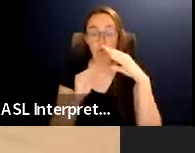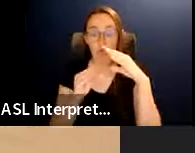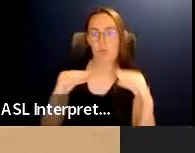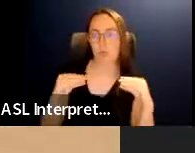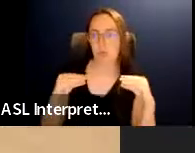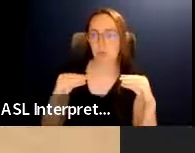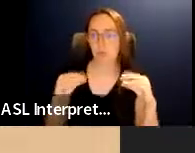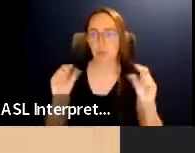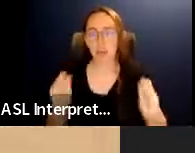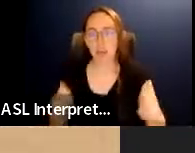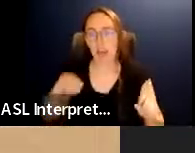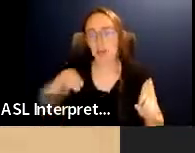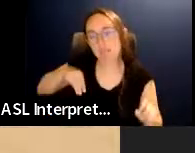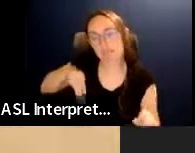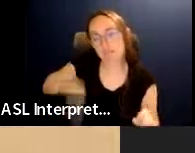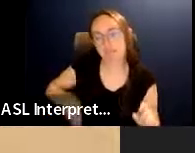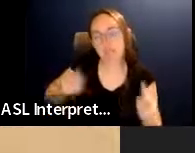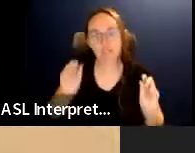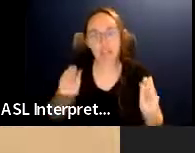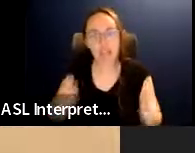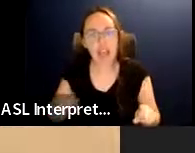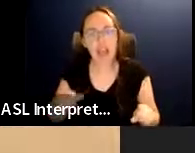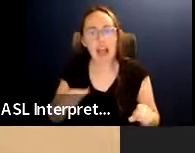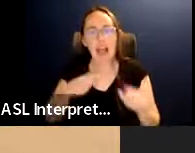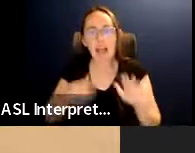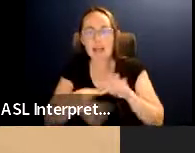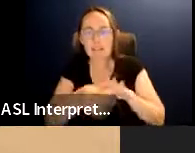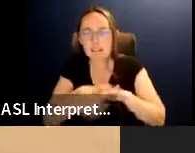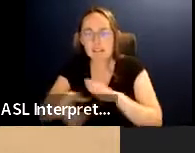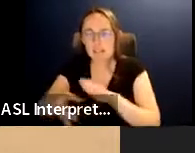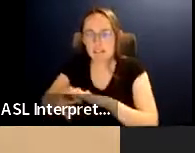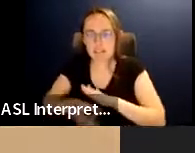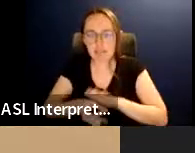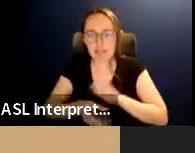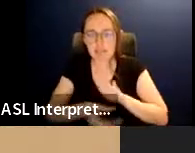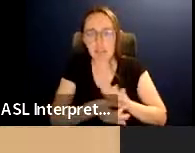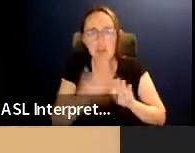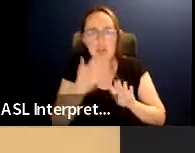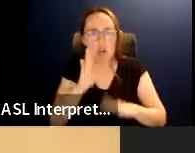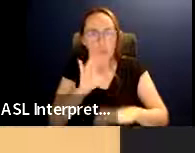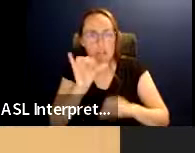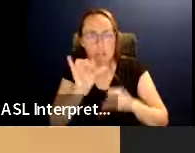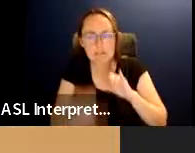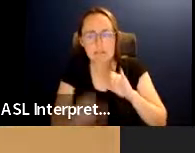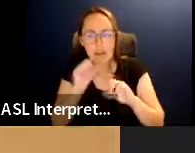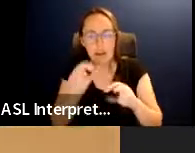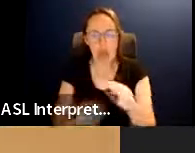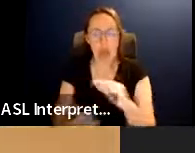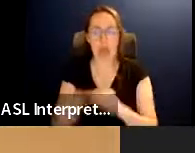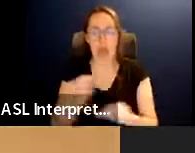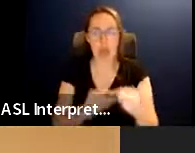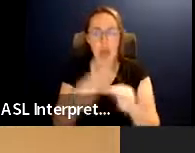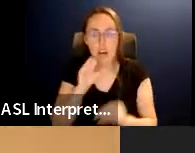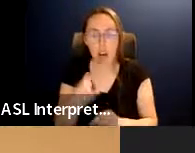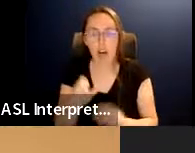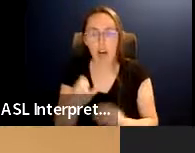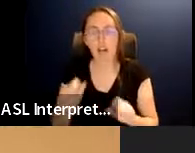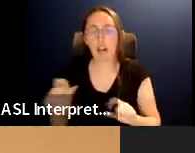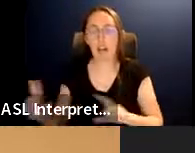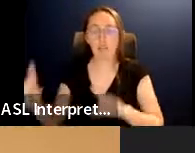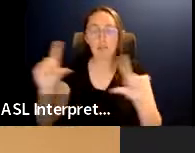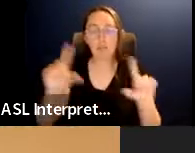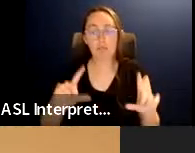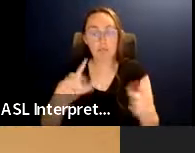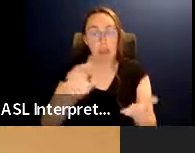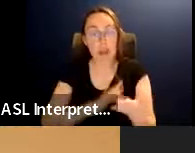your pocket. It's got non-skid feet on the bottom of it. And so you can put the iPhone in, or the